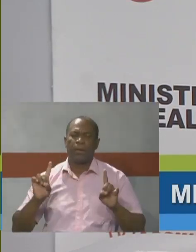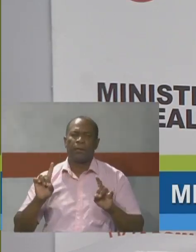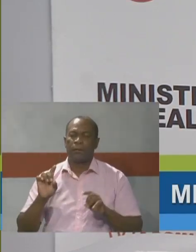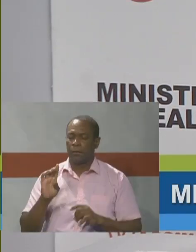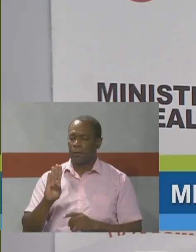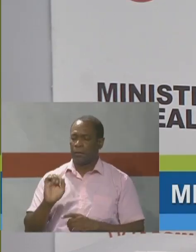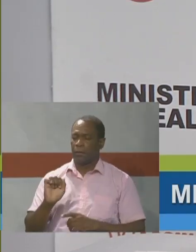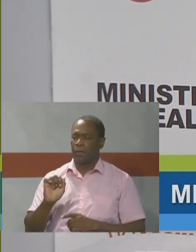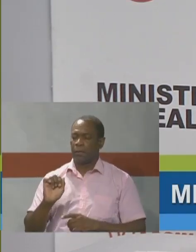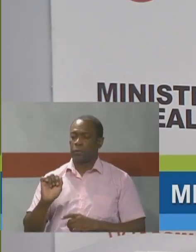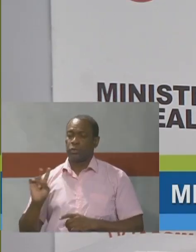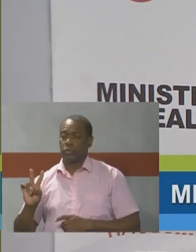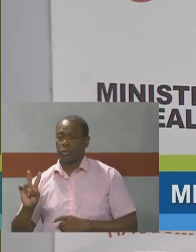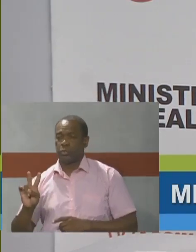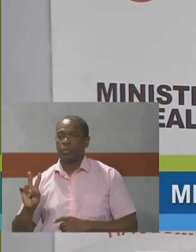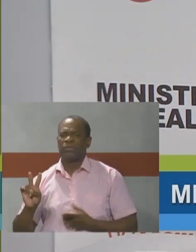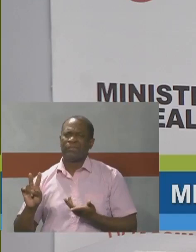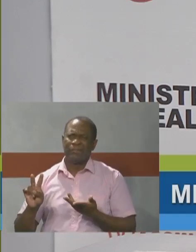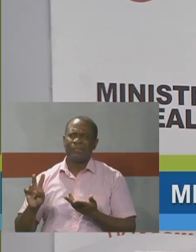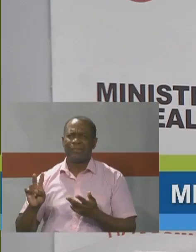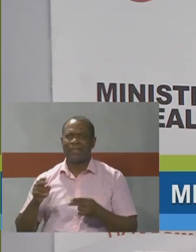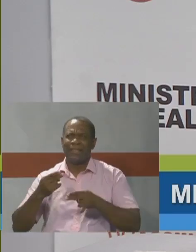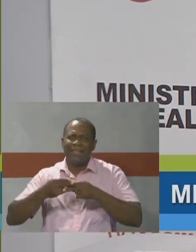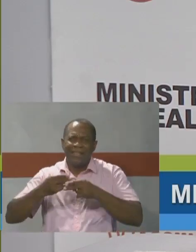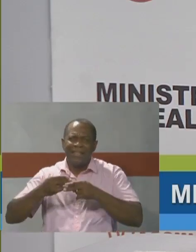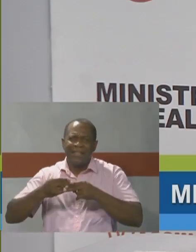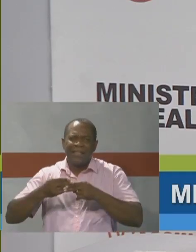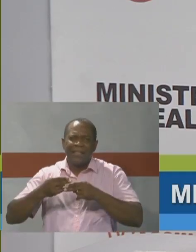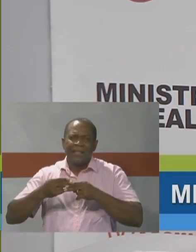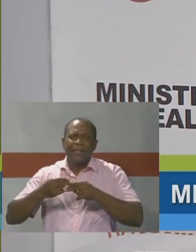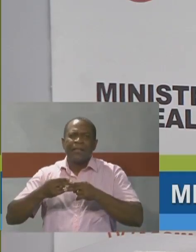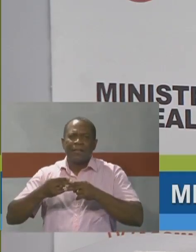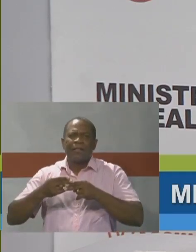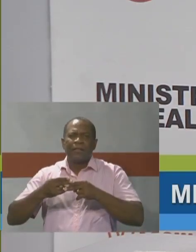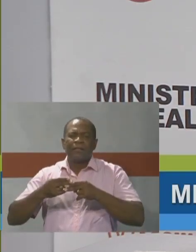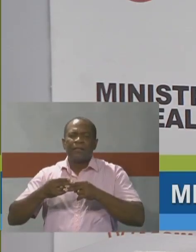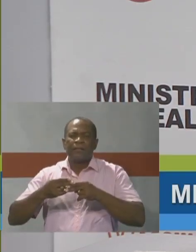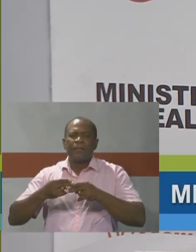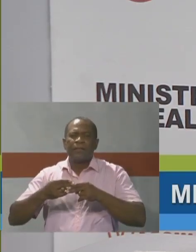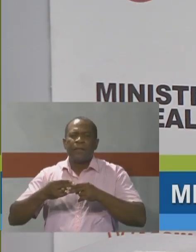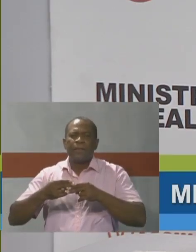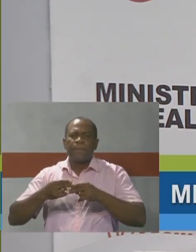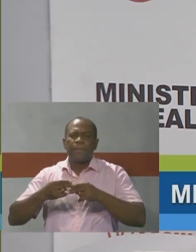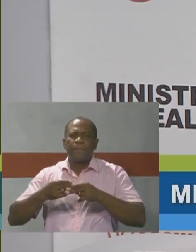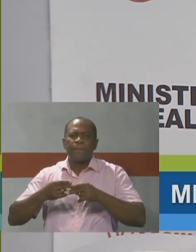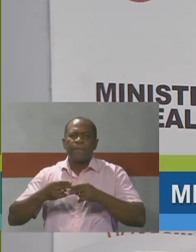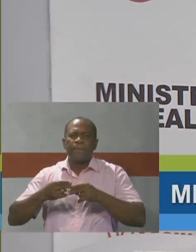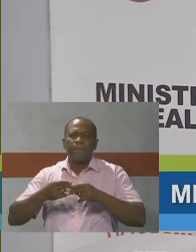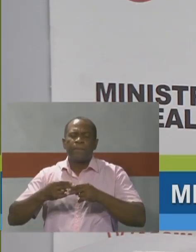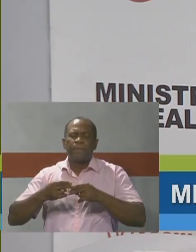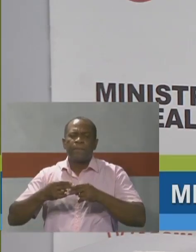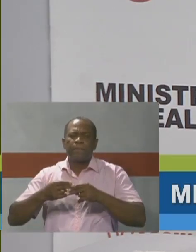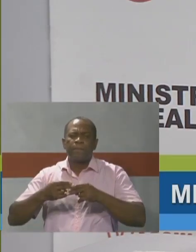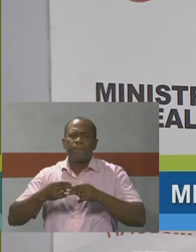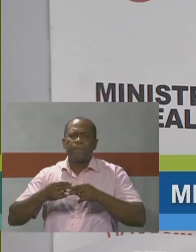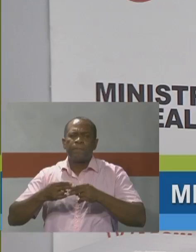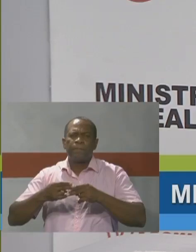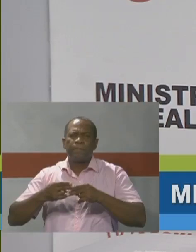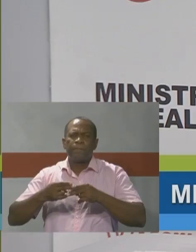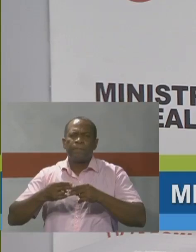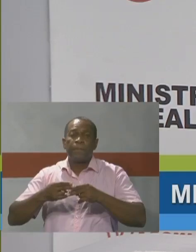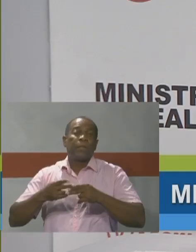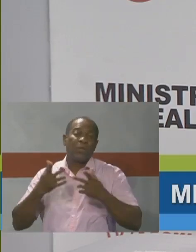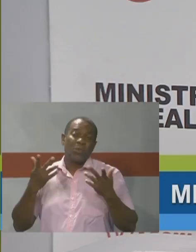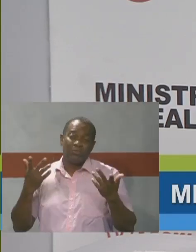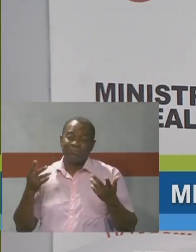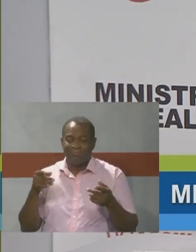considered just in terms of a name as a stealth, Omicron stealth, meaning that it evades certain things in terms of the types of